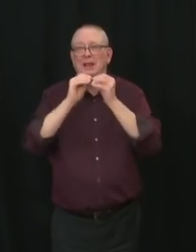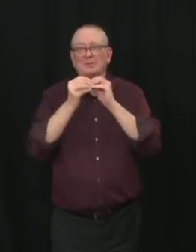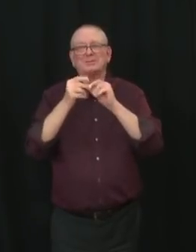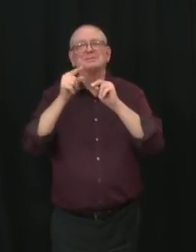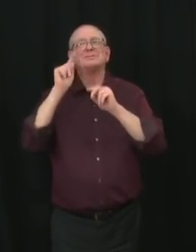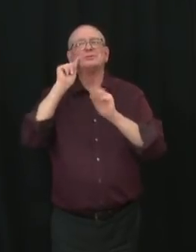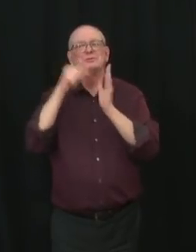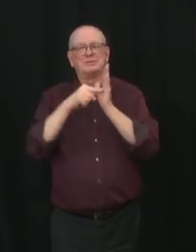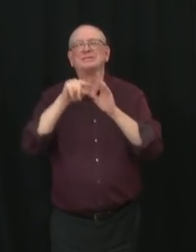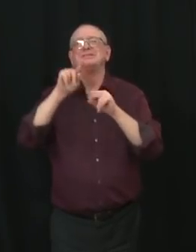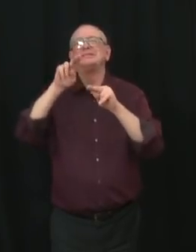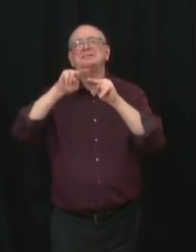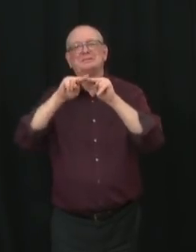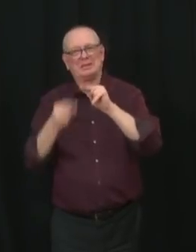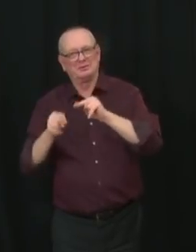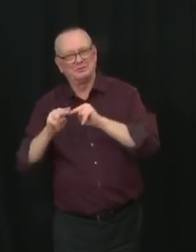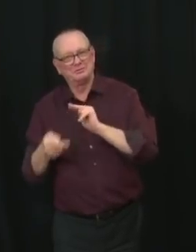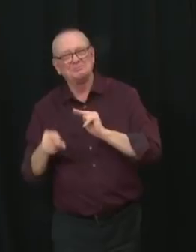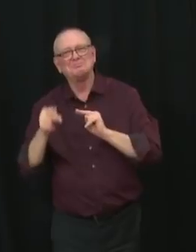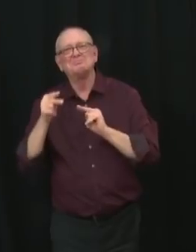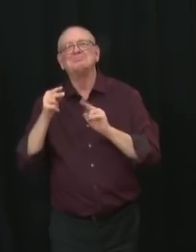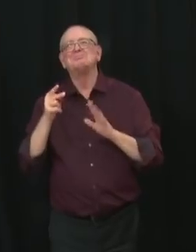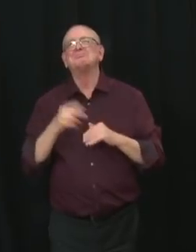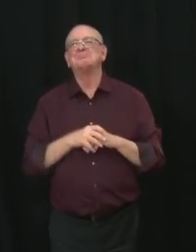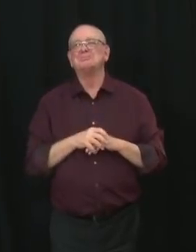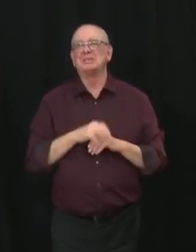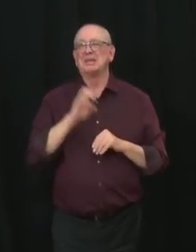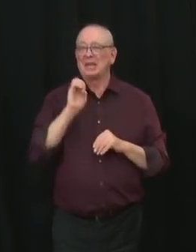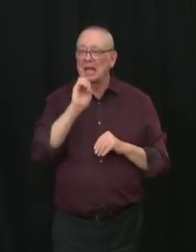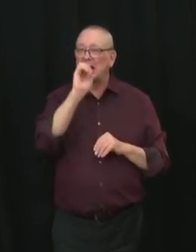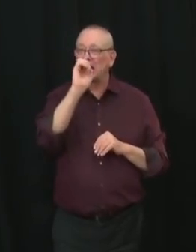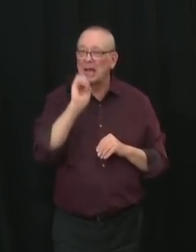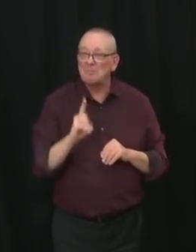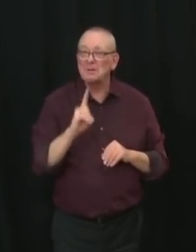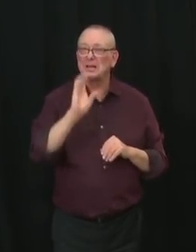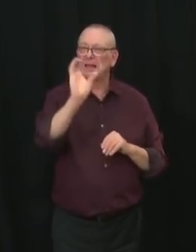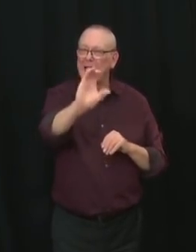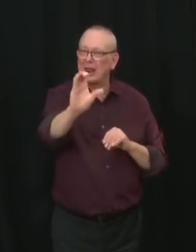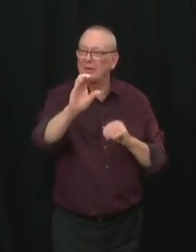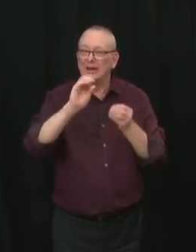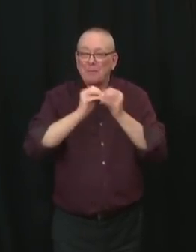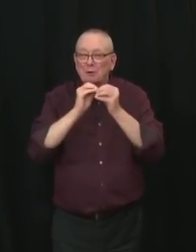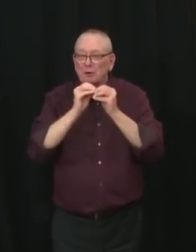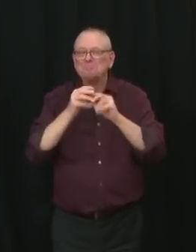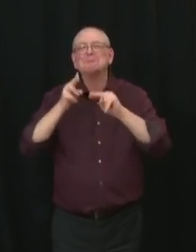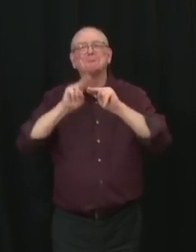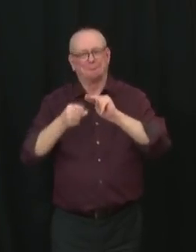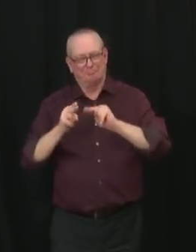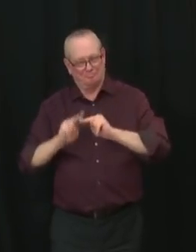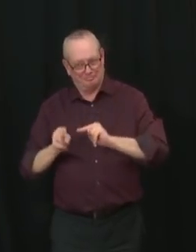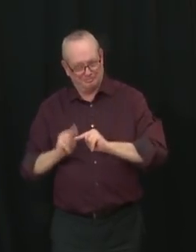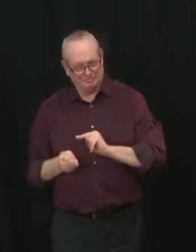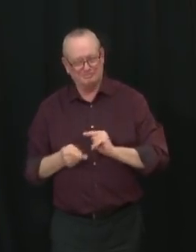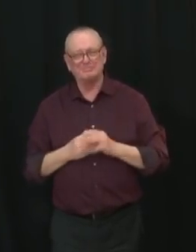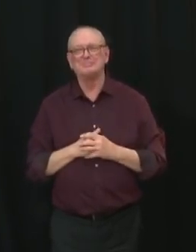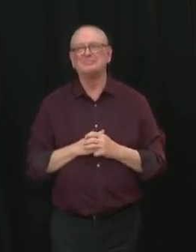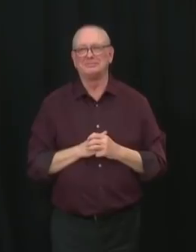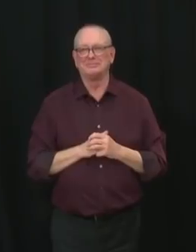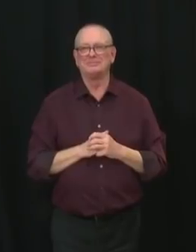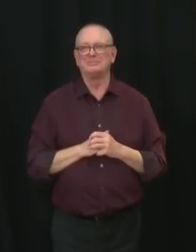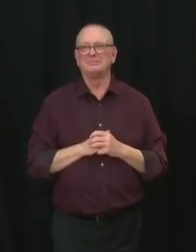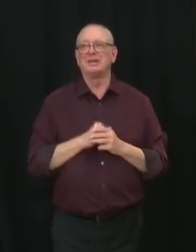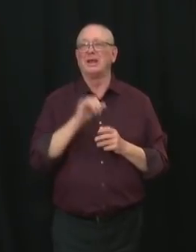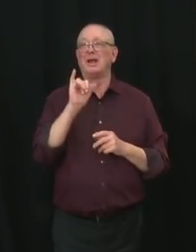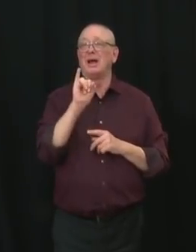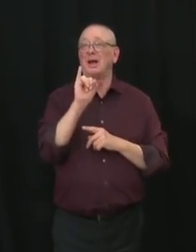in Calgary and Edmonton, where Omicron started first. ICU numbers for COVID have been trending down as well a little